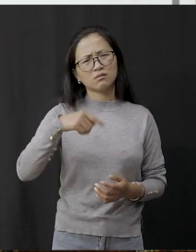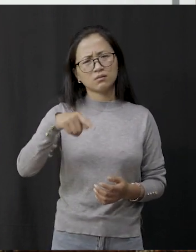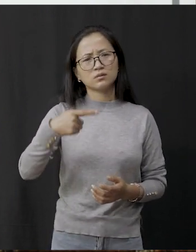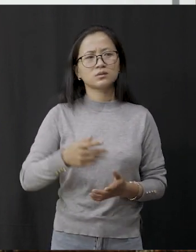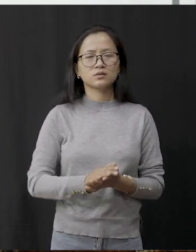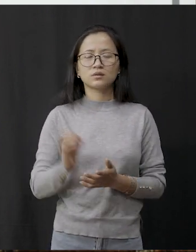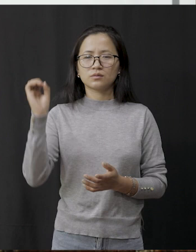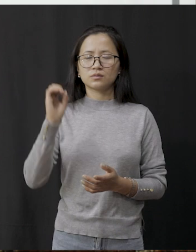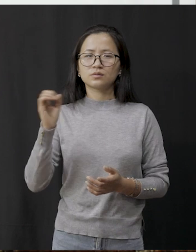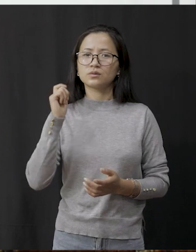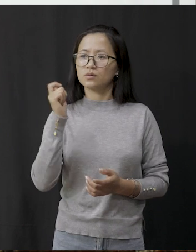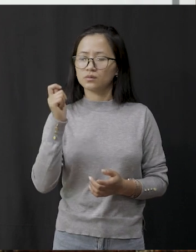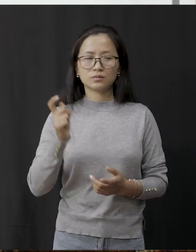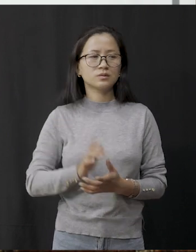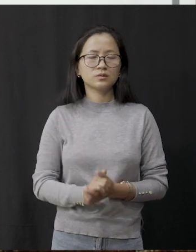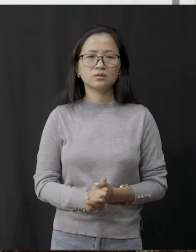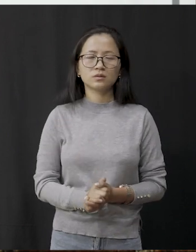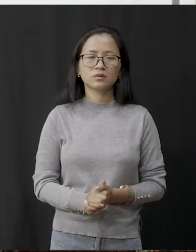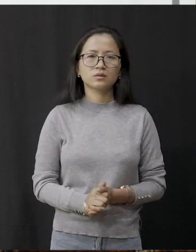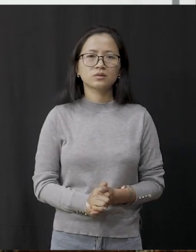occupations, right? So